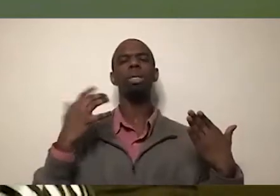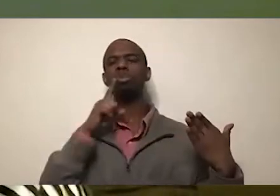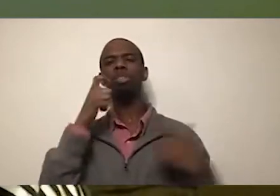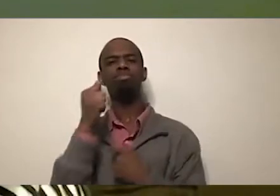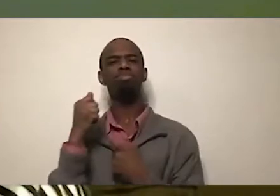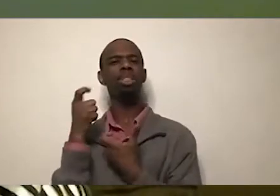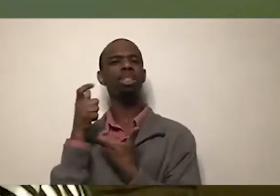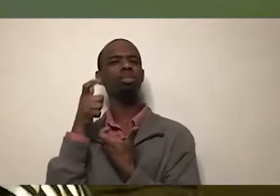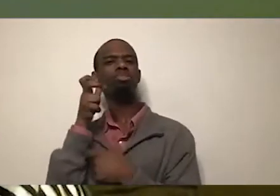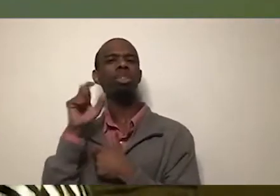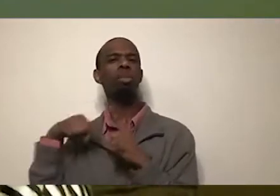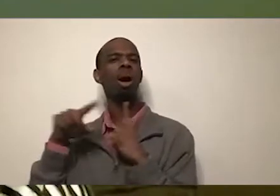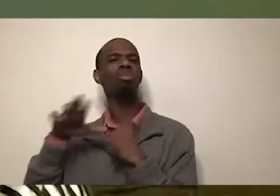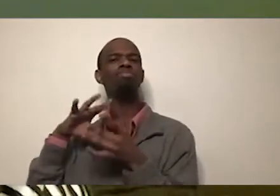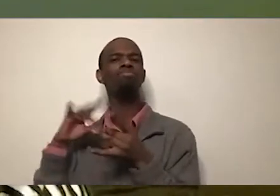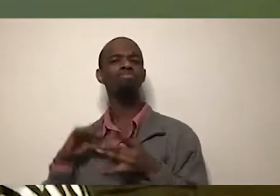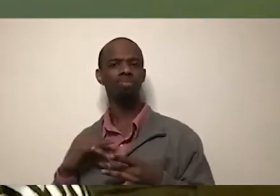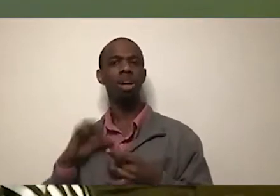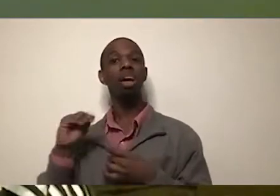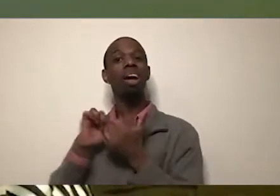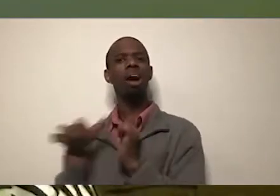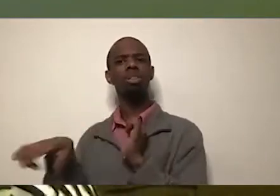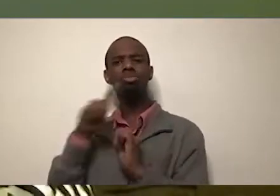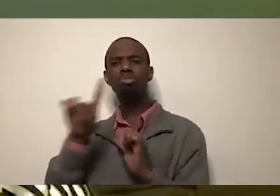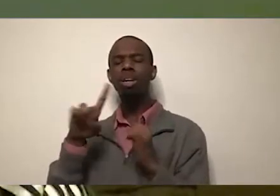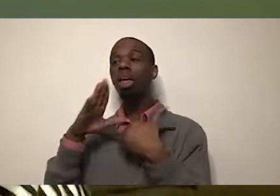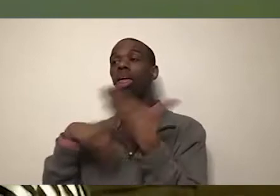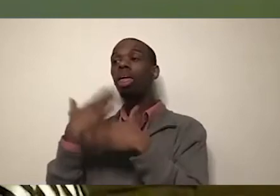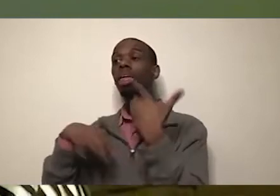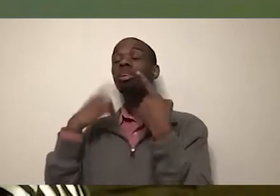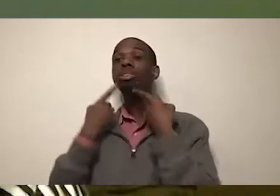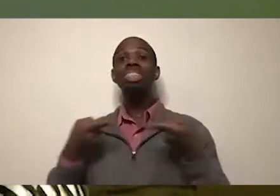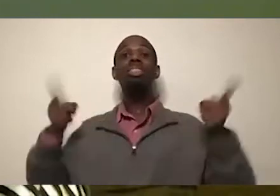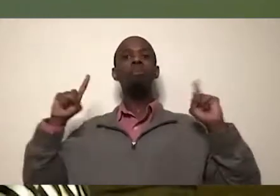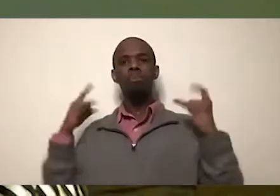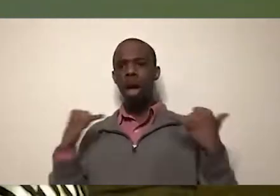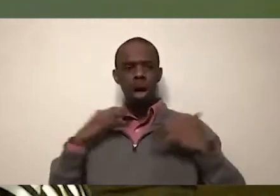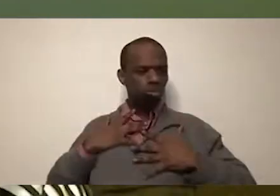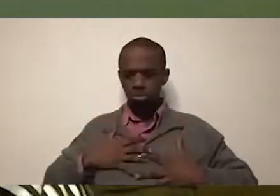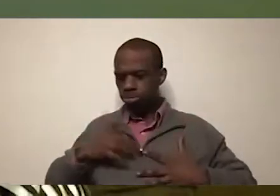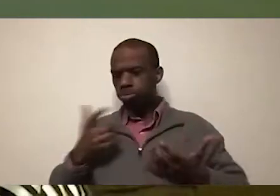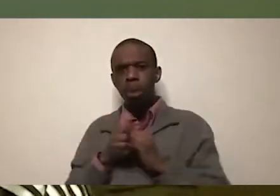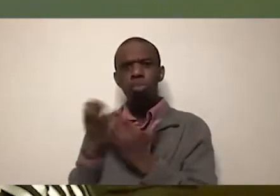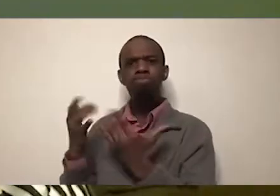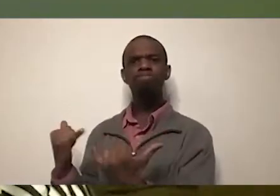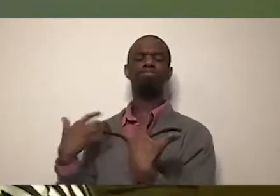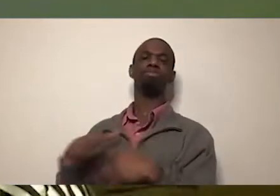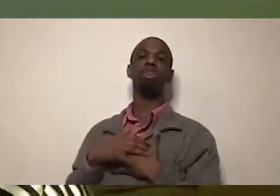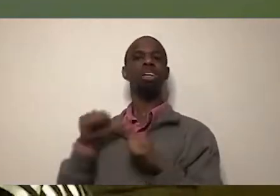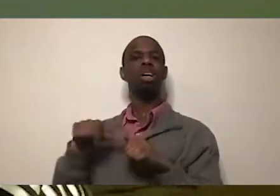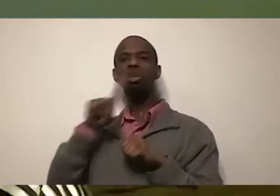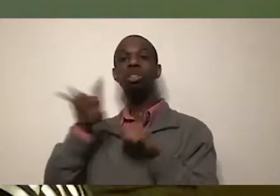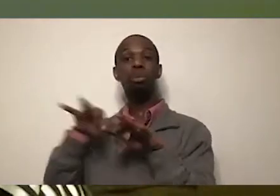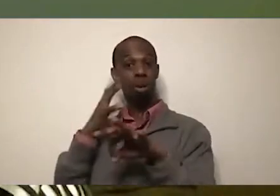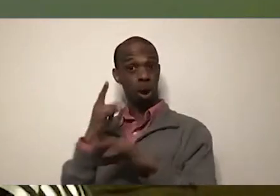so critical to this fight in the climate crisis? Why are narratives and storytelling around the